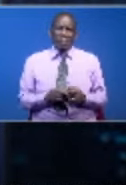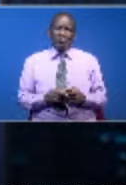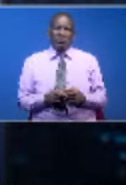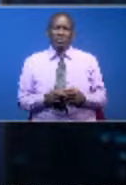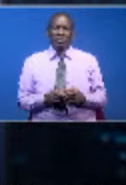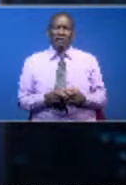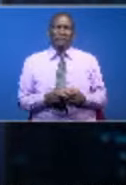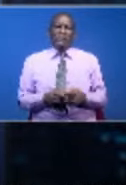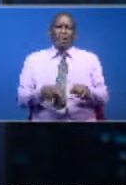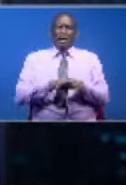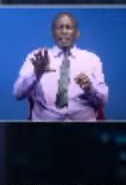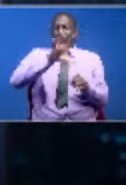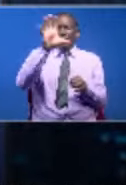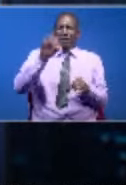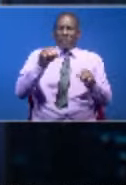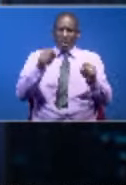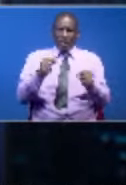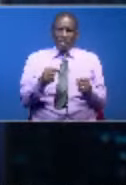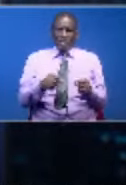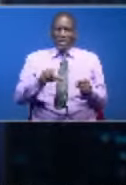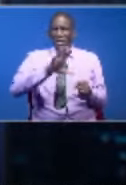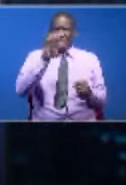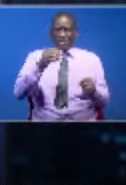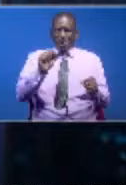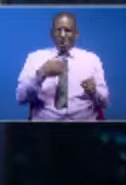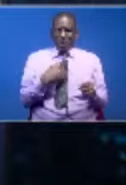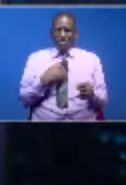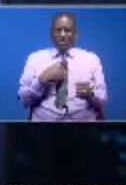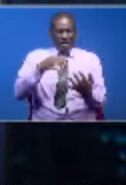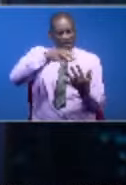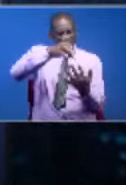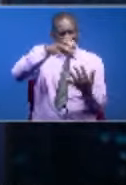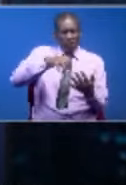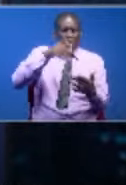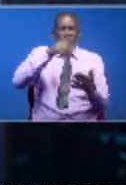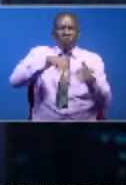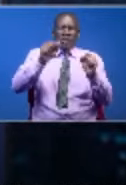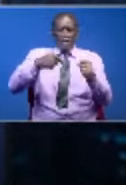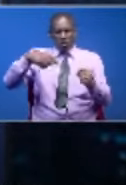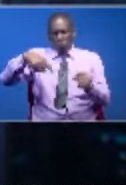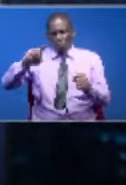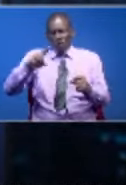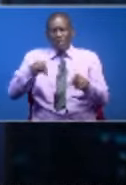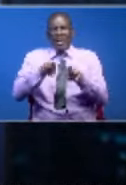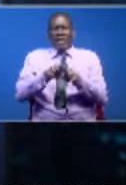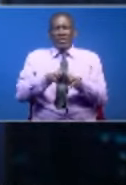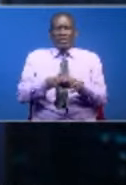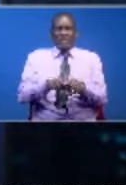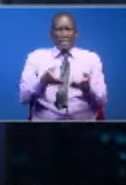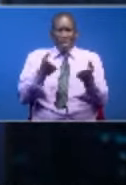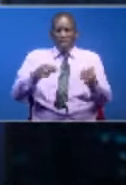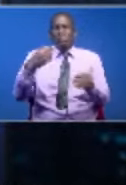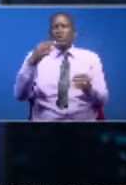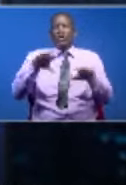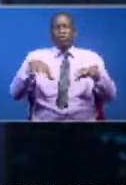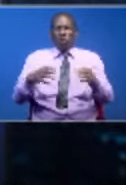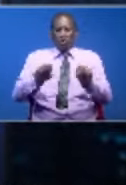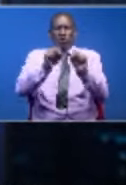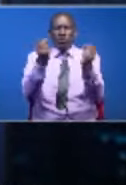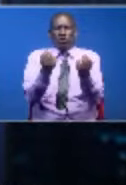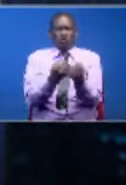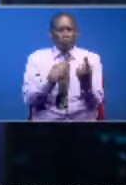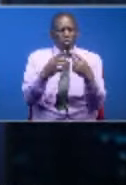FSD Africa can handhold, let's say, to identify what would qualify as an eligible green or social, or talking